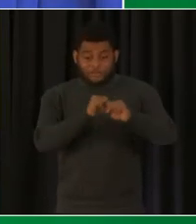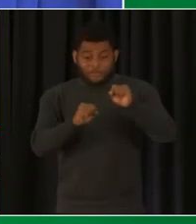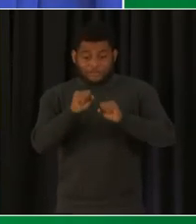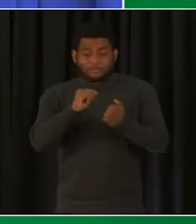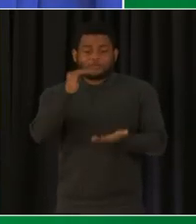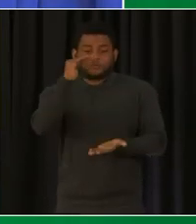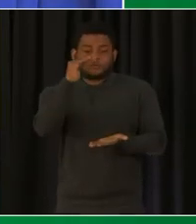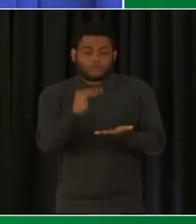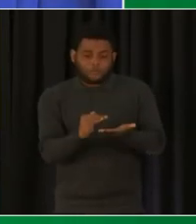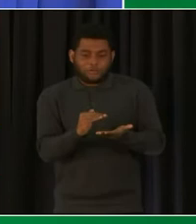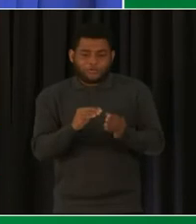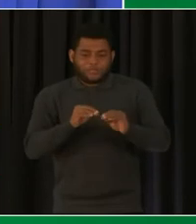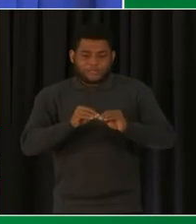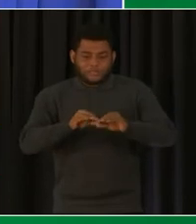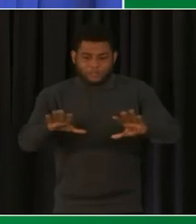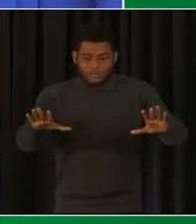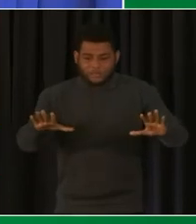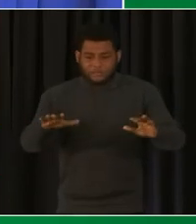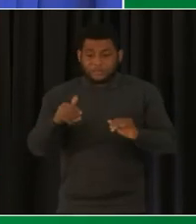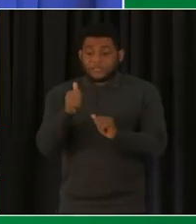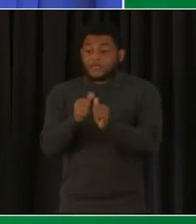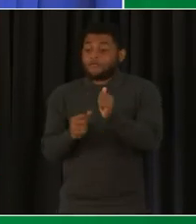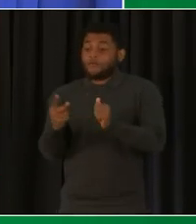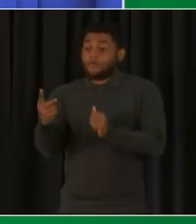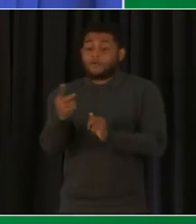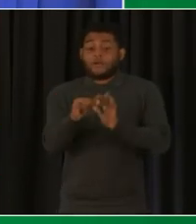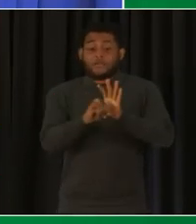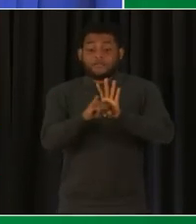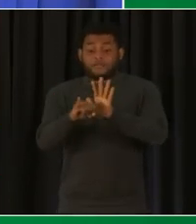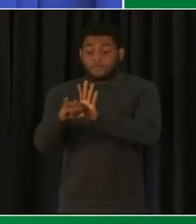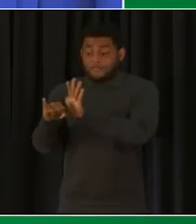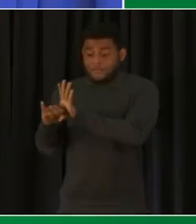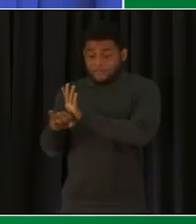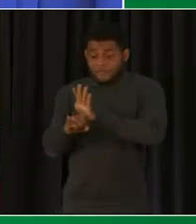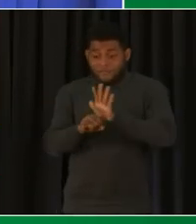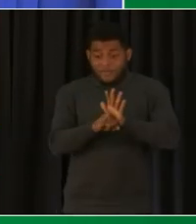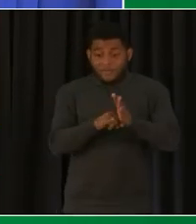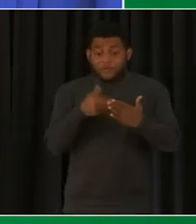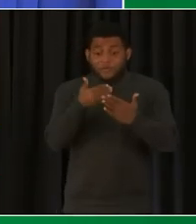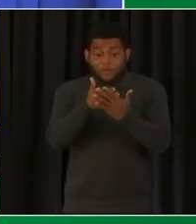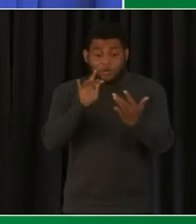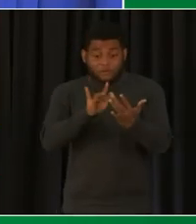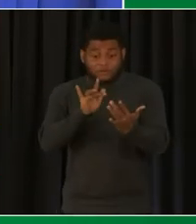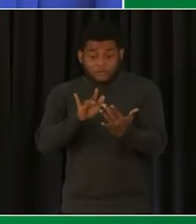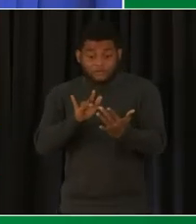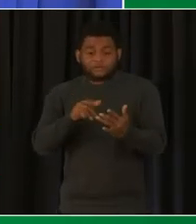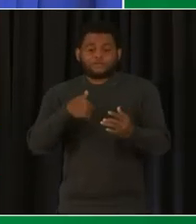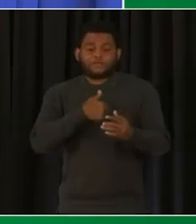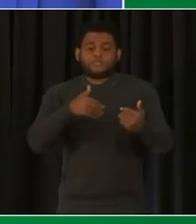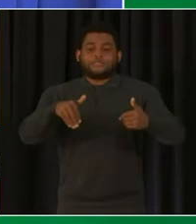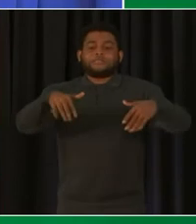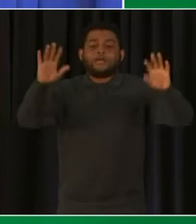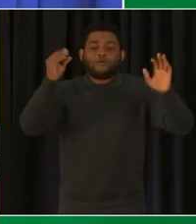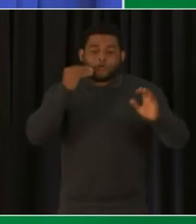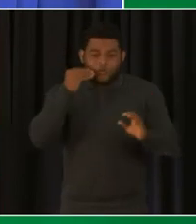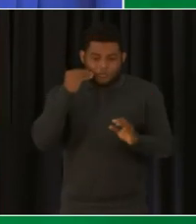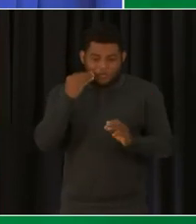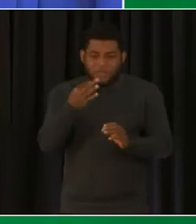spread is to get our anyone that's identified as a close contact out of the school community as quickly as possible.